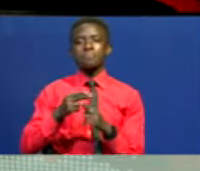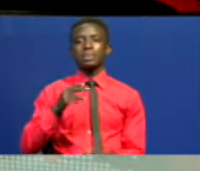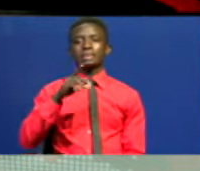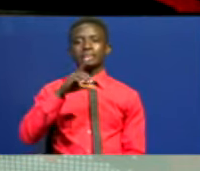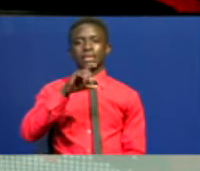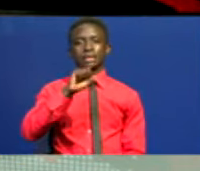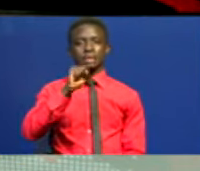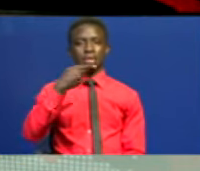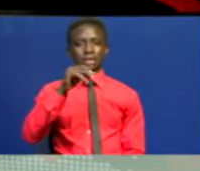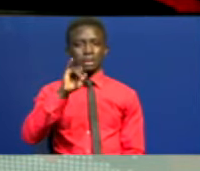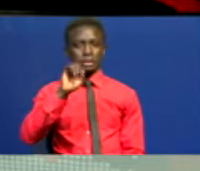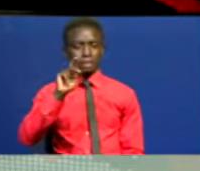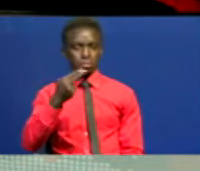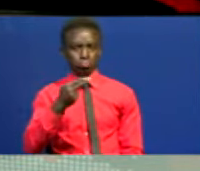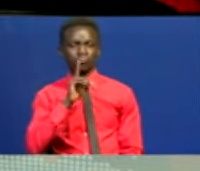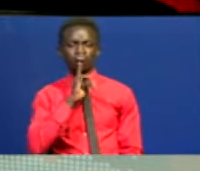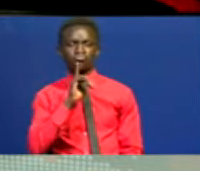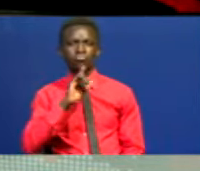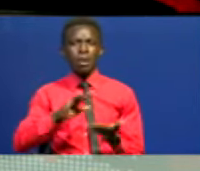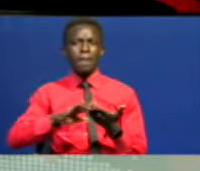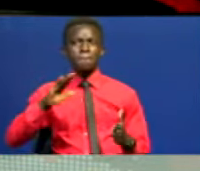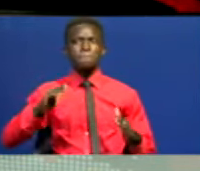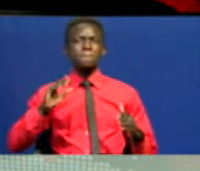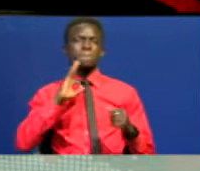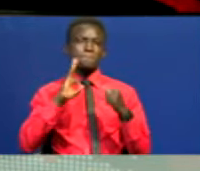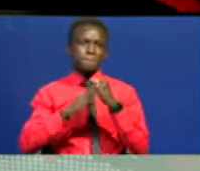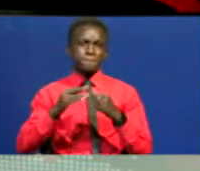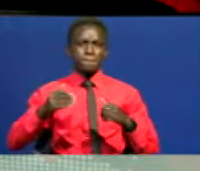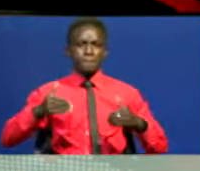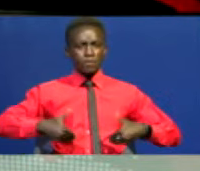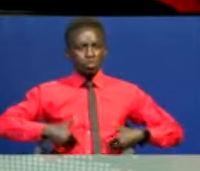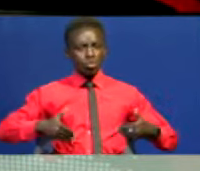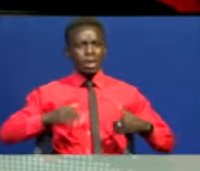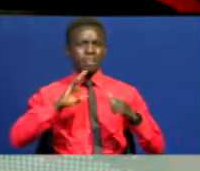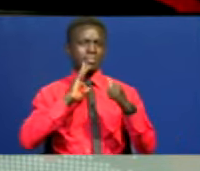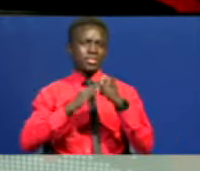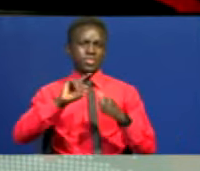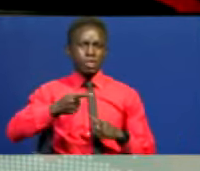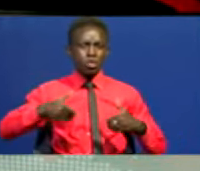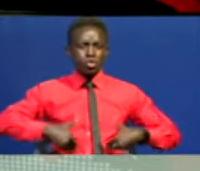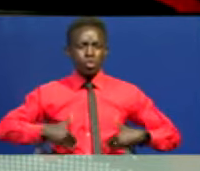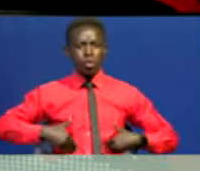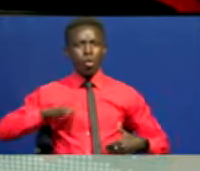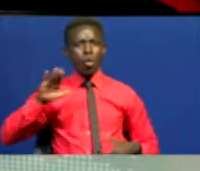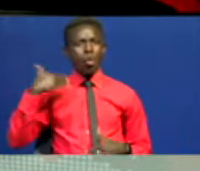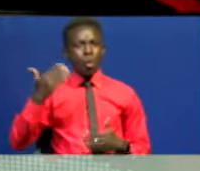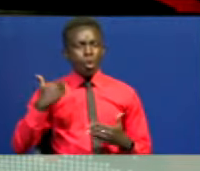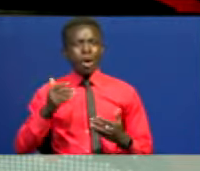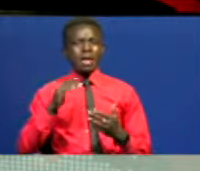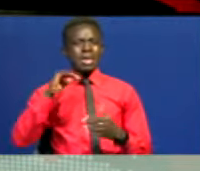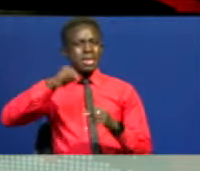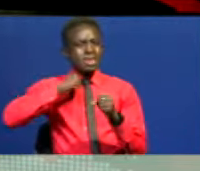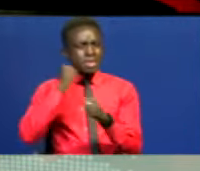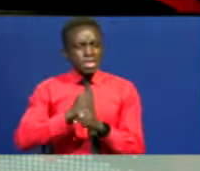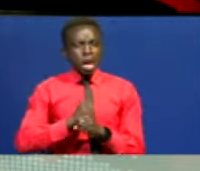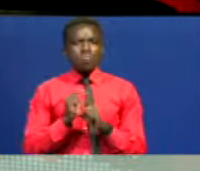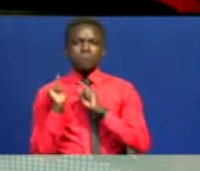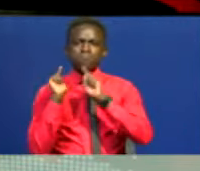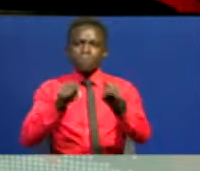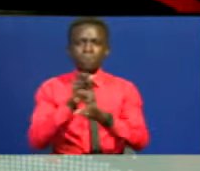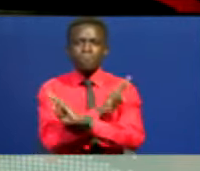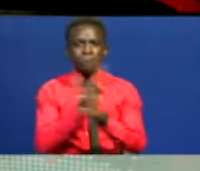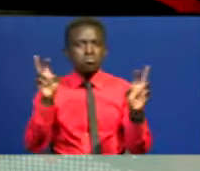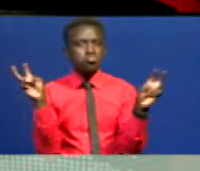youth are entering the job market annually, with the majority lacking placement in the labor market. Sheikh says this has